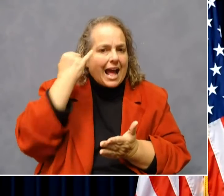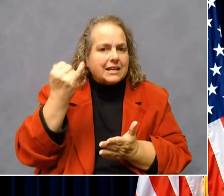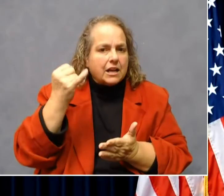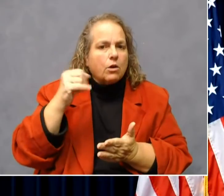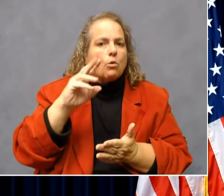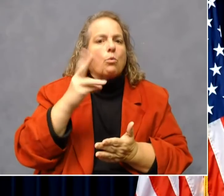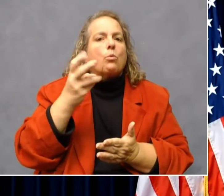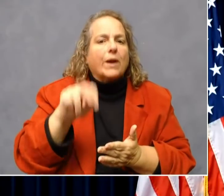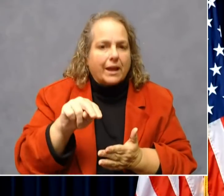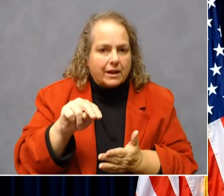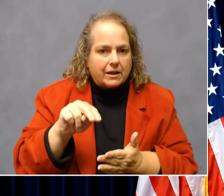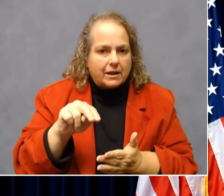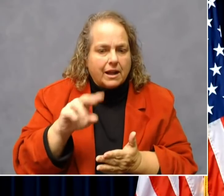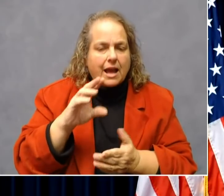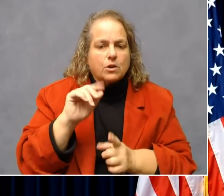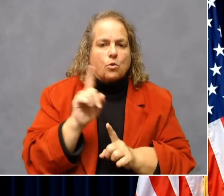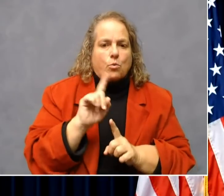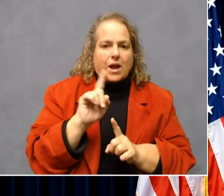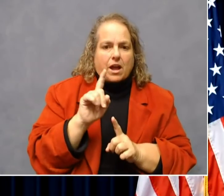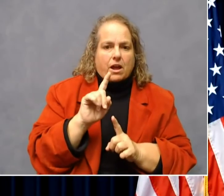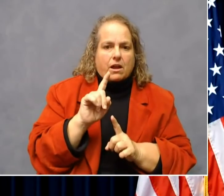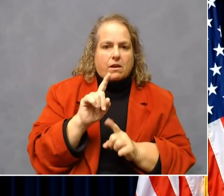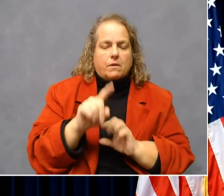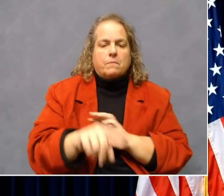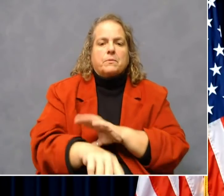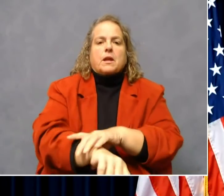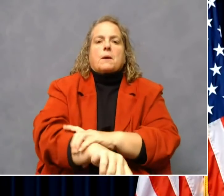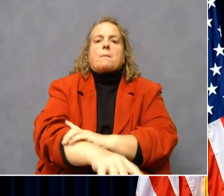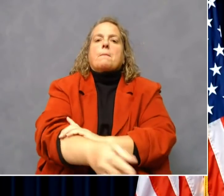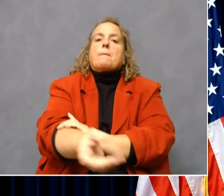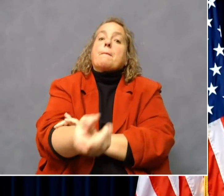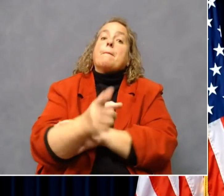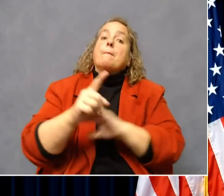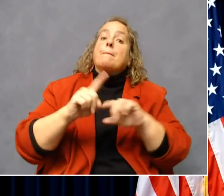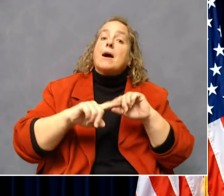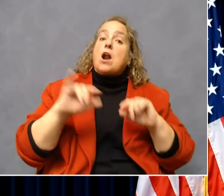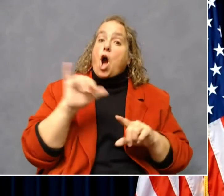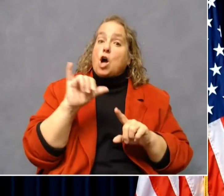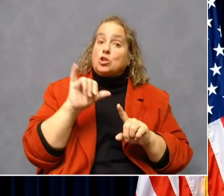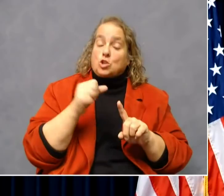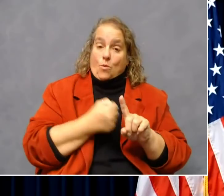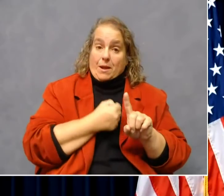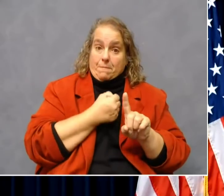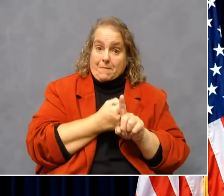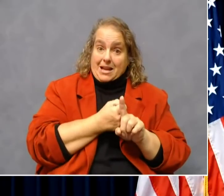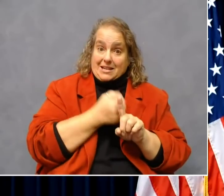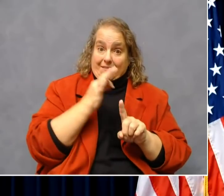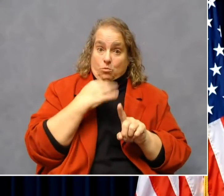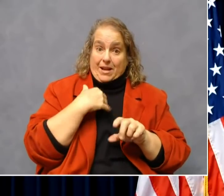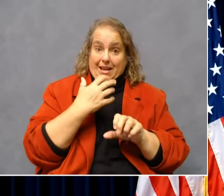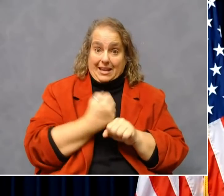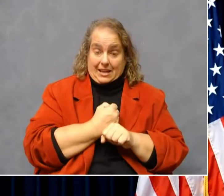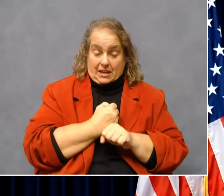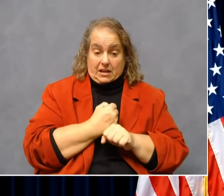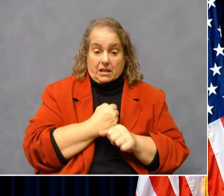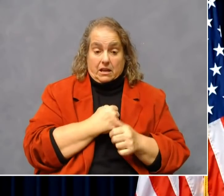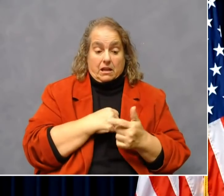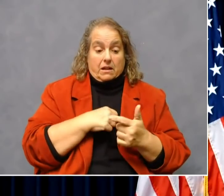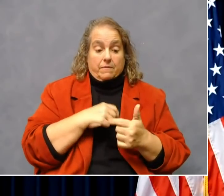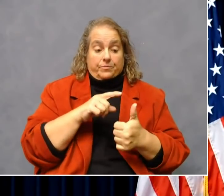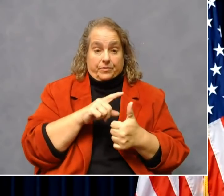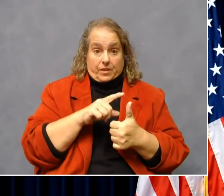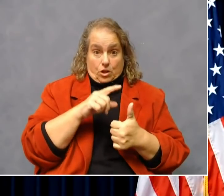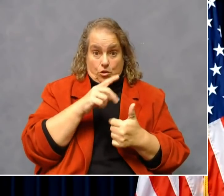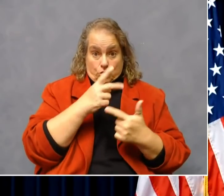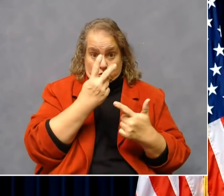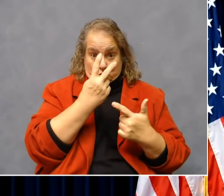get either of the other two vaccines authorized, if they come back and have good results. The